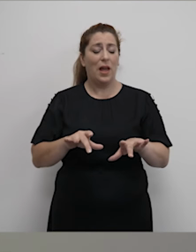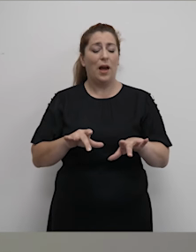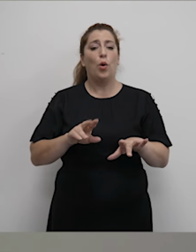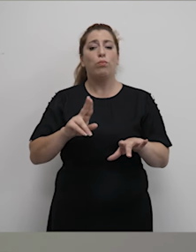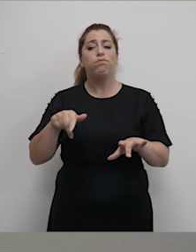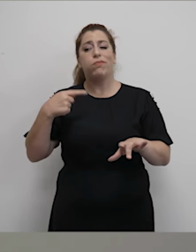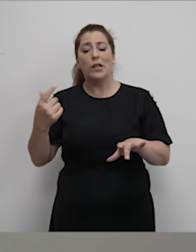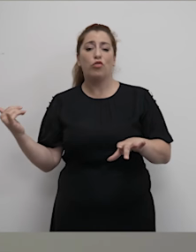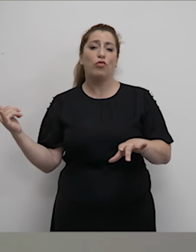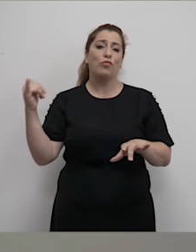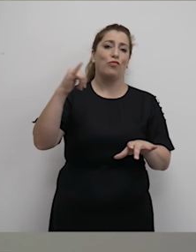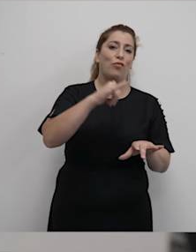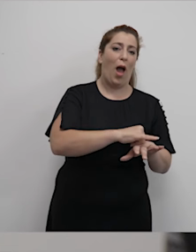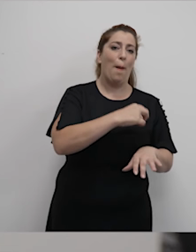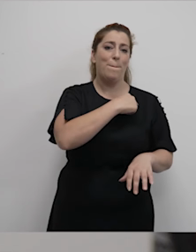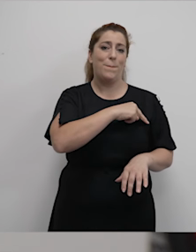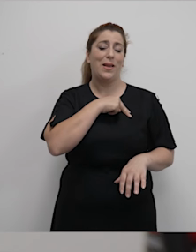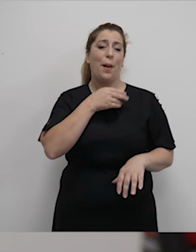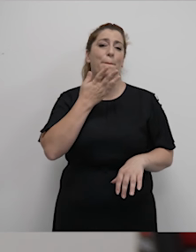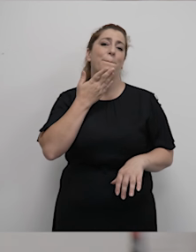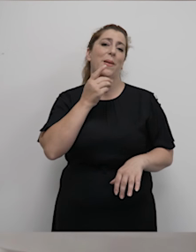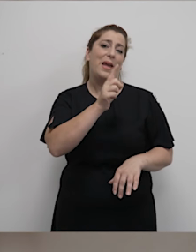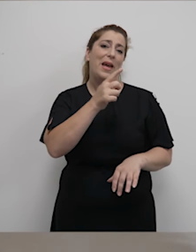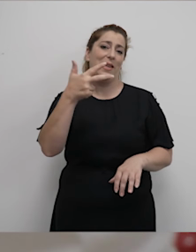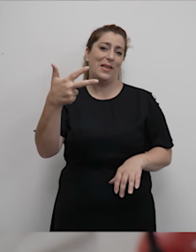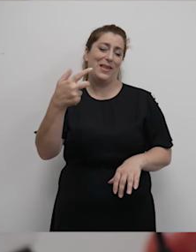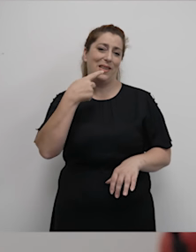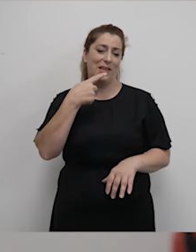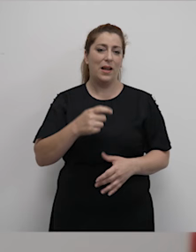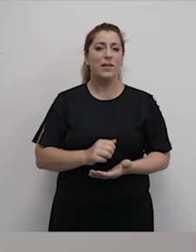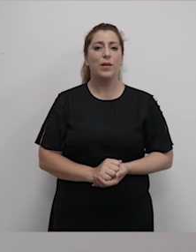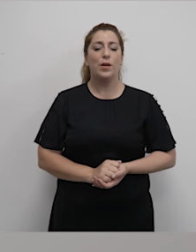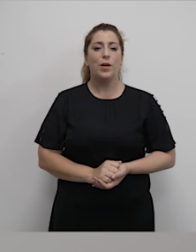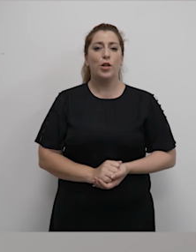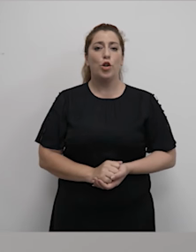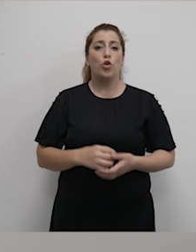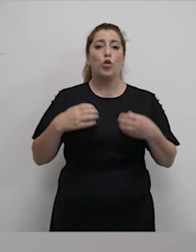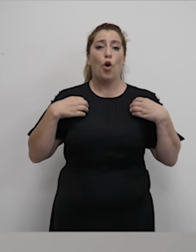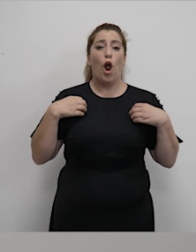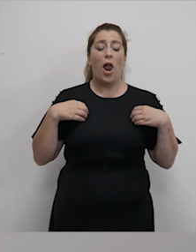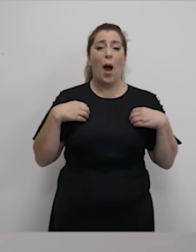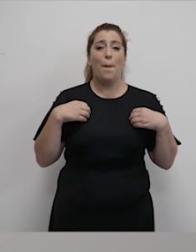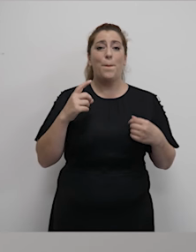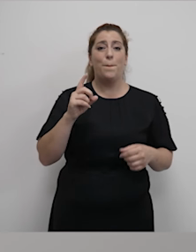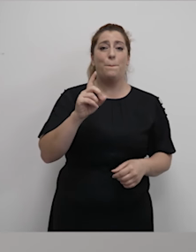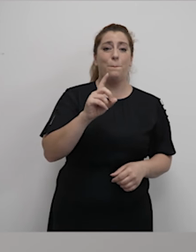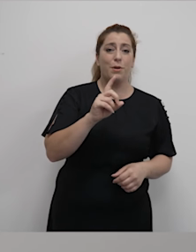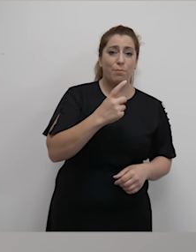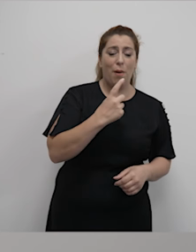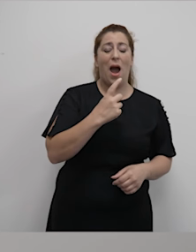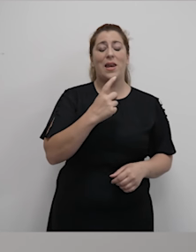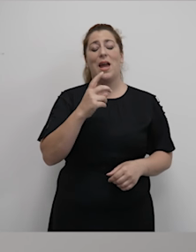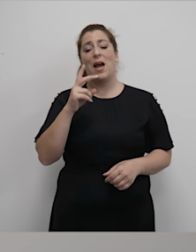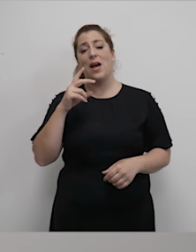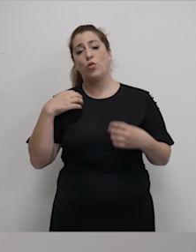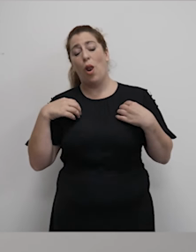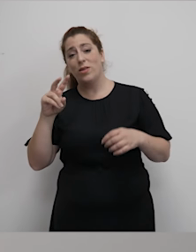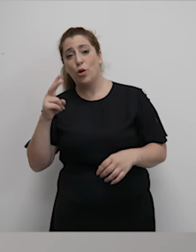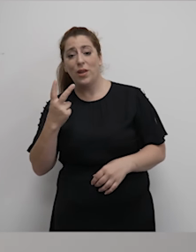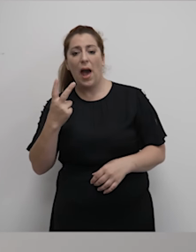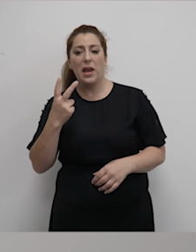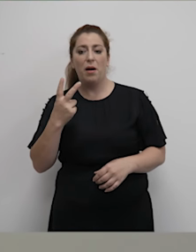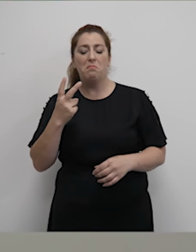ġejta u ta' 18 u għatala u kollox. Primary u sekundarja komplejtom ftitem u ftitaw